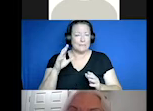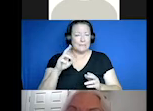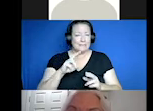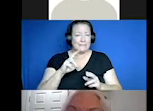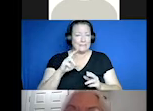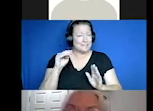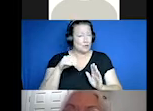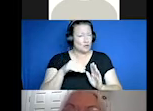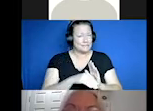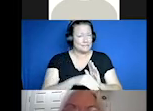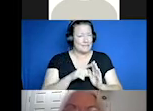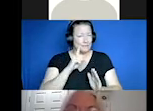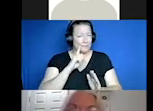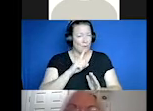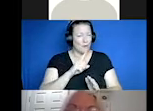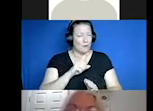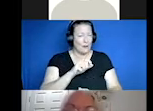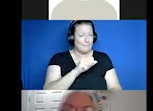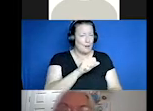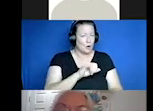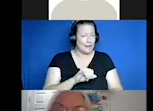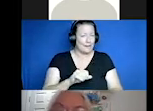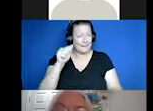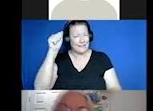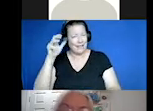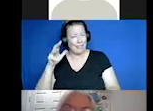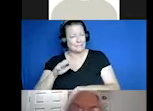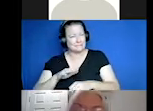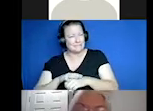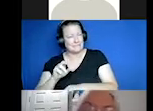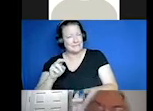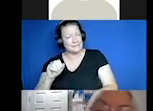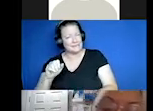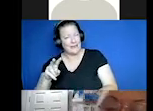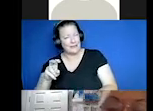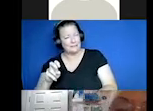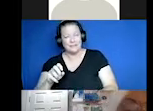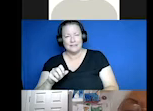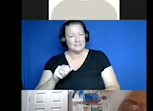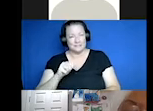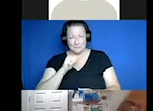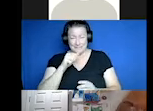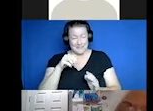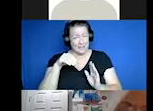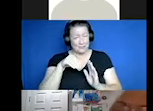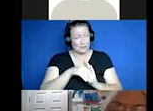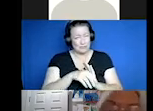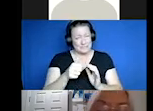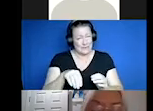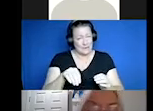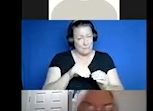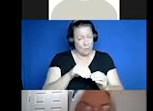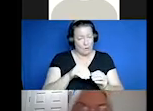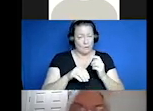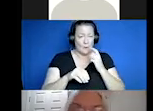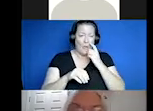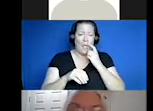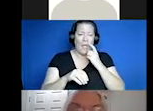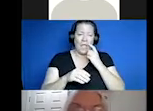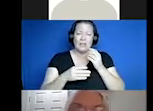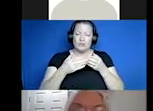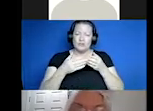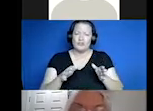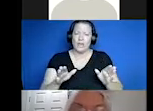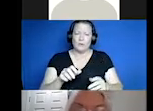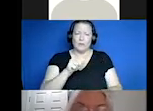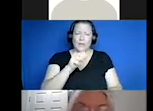for American Indian Alaska Native. So it appears to be no longer decreasing. And that the general American